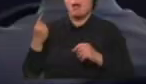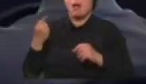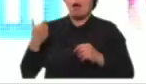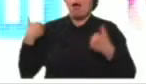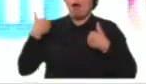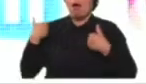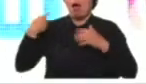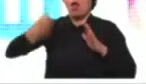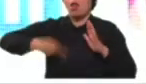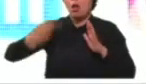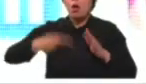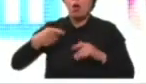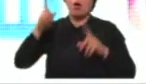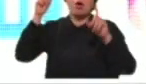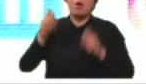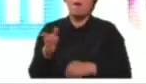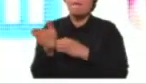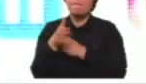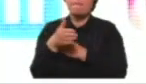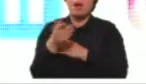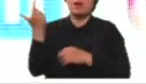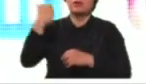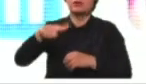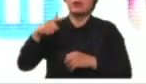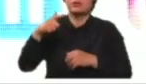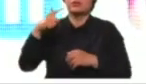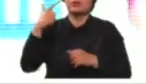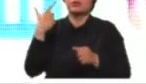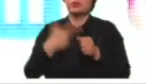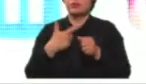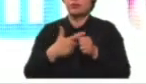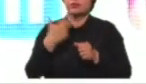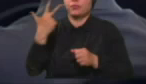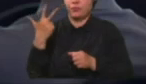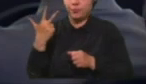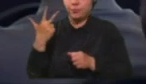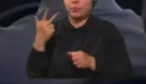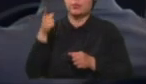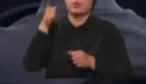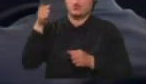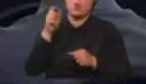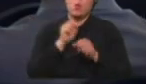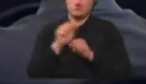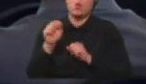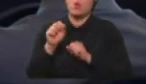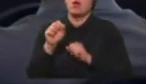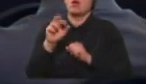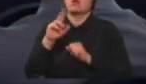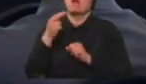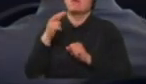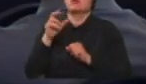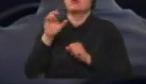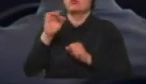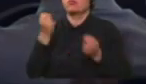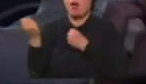in March 2023. Urban Transit Lab is a participatory media, research, and communications